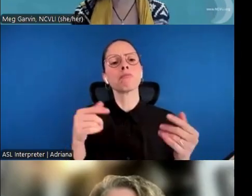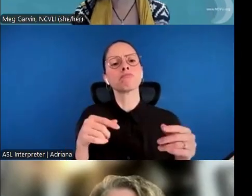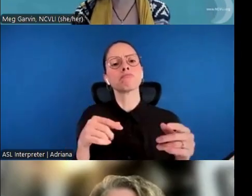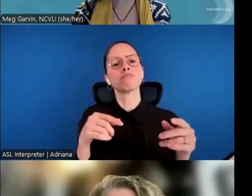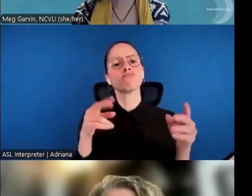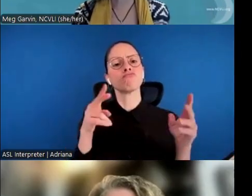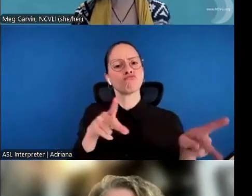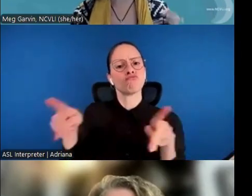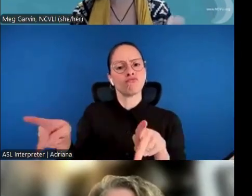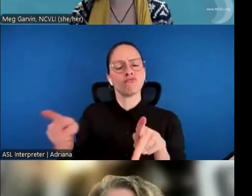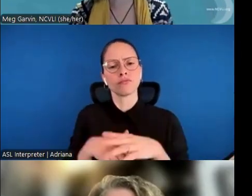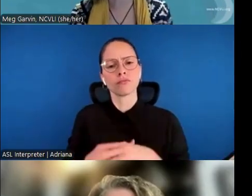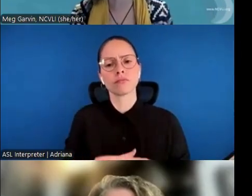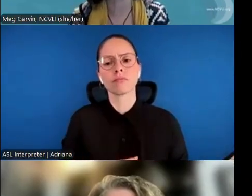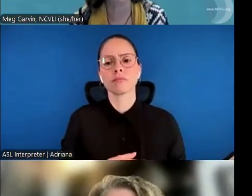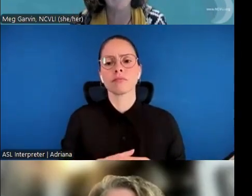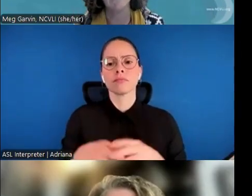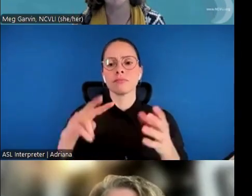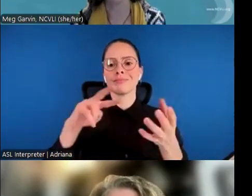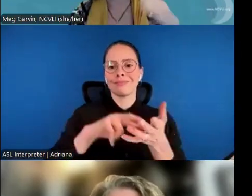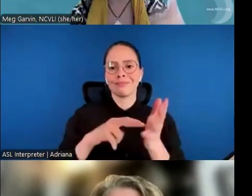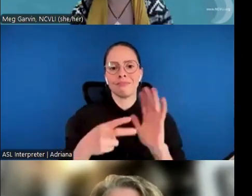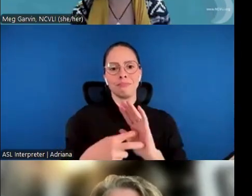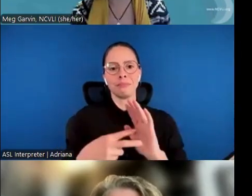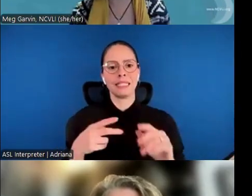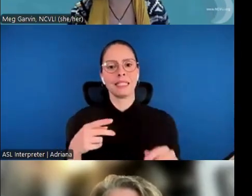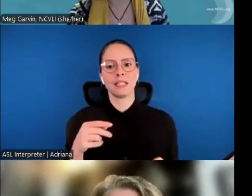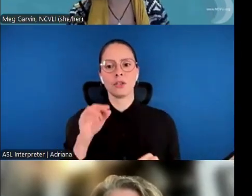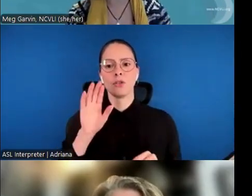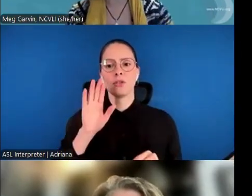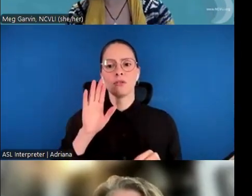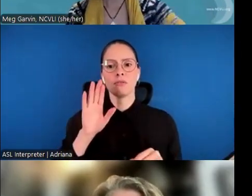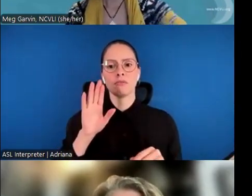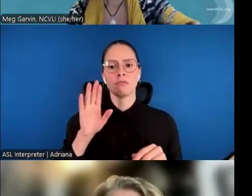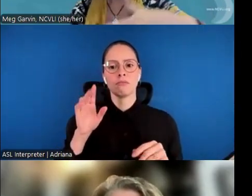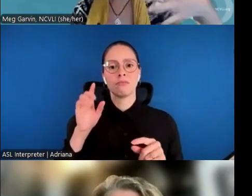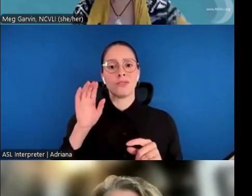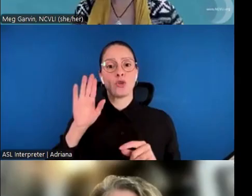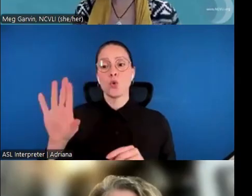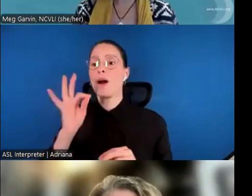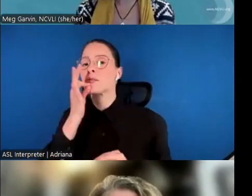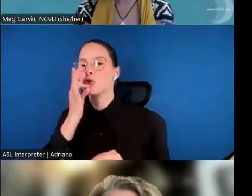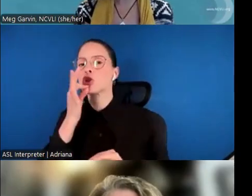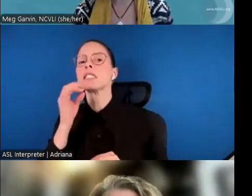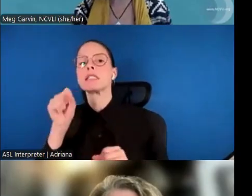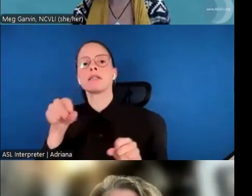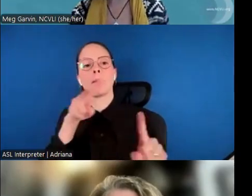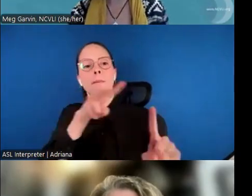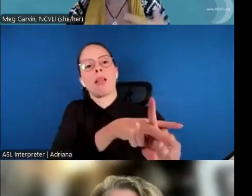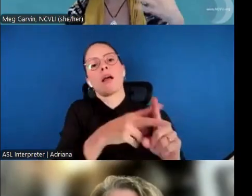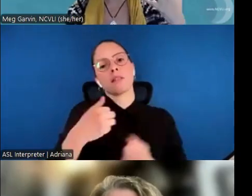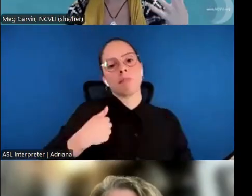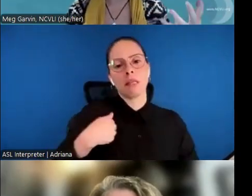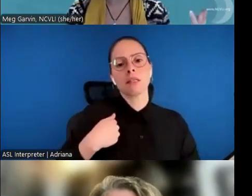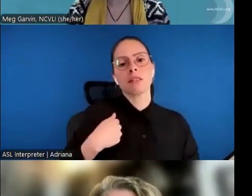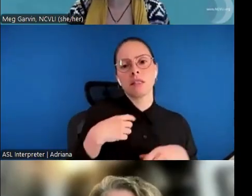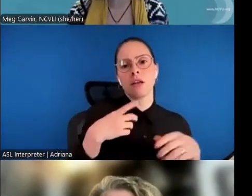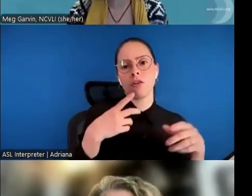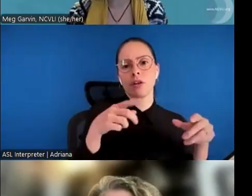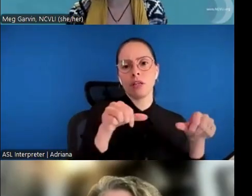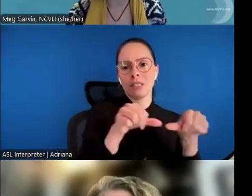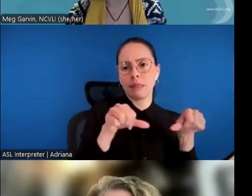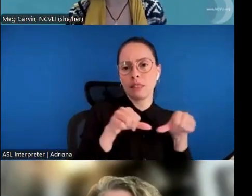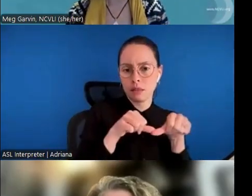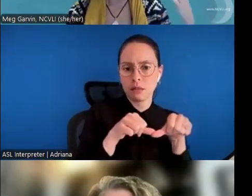in your civilian space will serve you well in the military space. And then the rules of evidence provide us